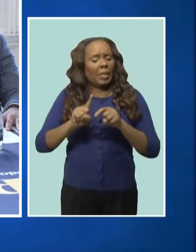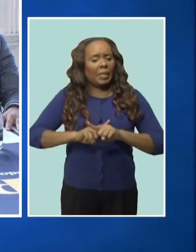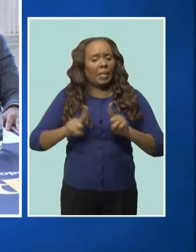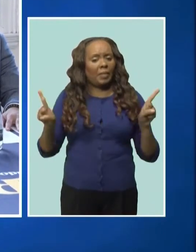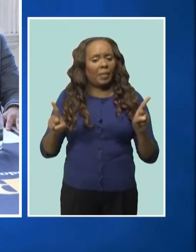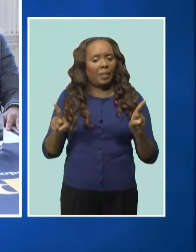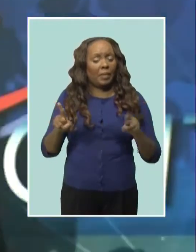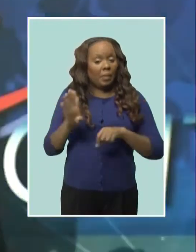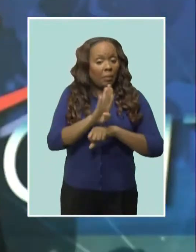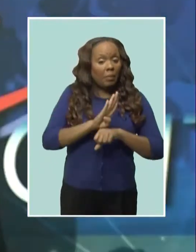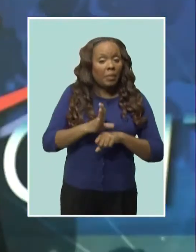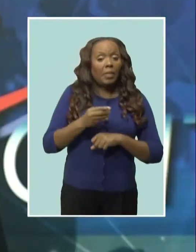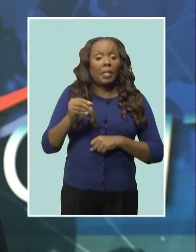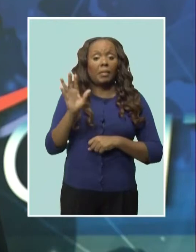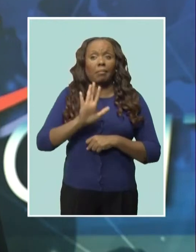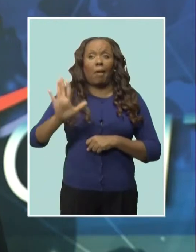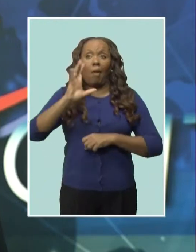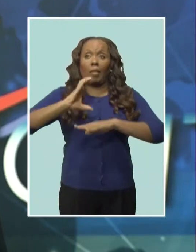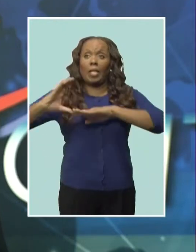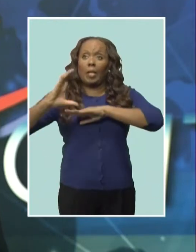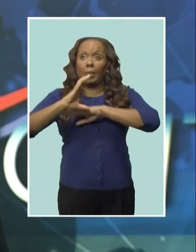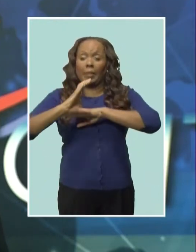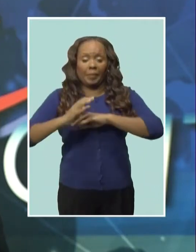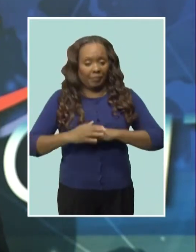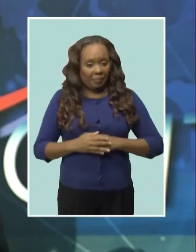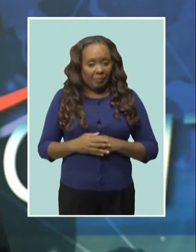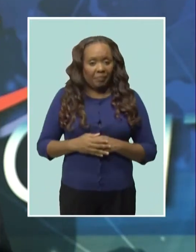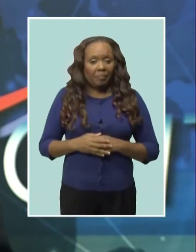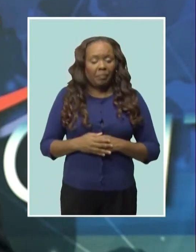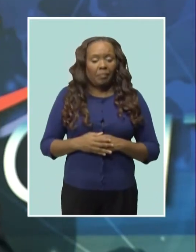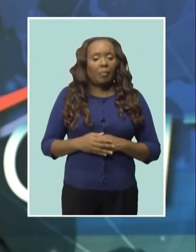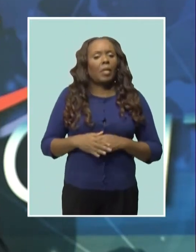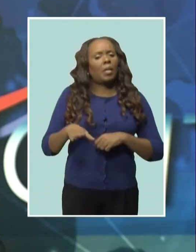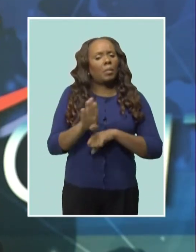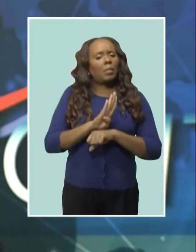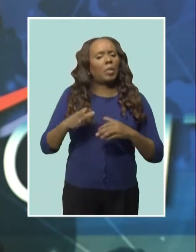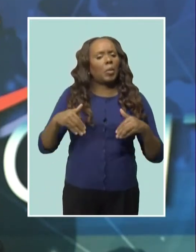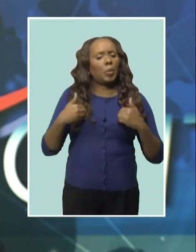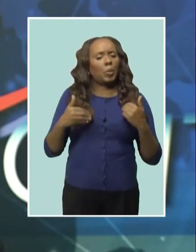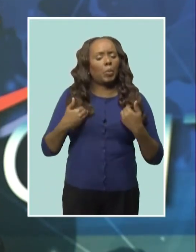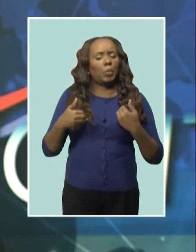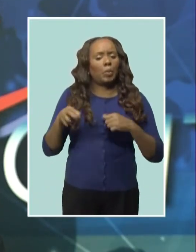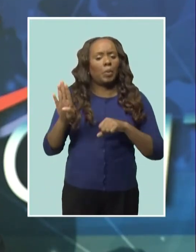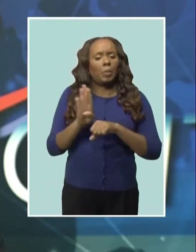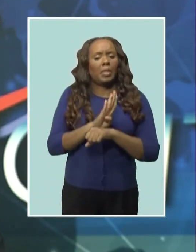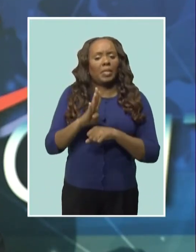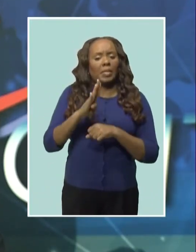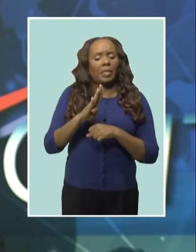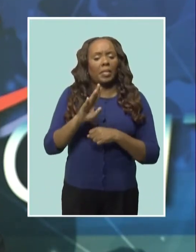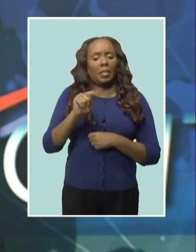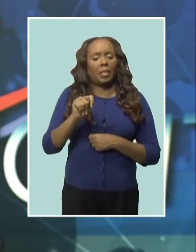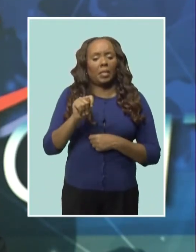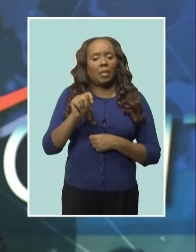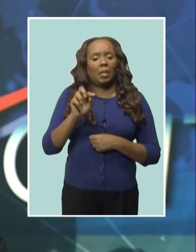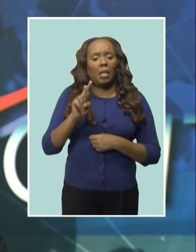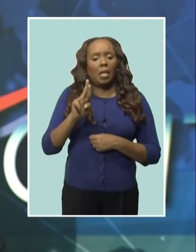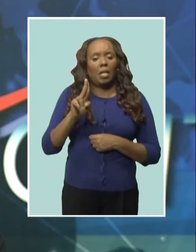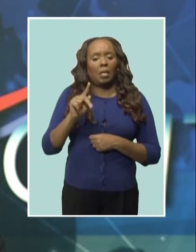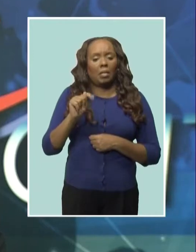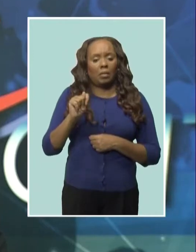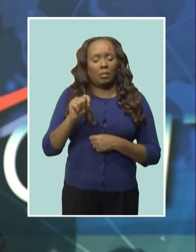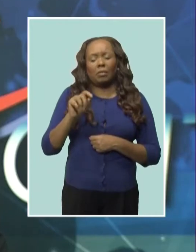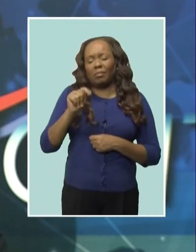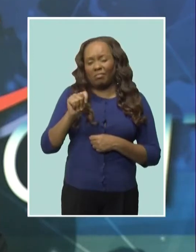region. The Barbados Youth Business Trust is charting a new path. Part of that process involves a name